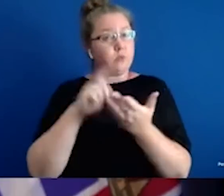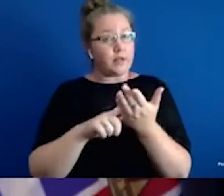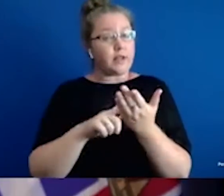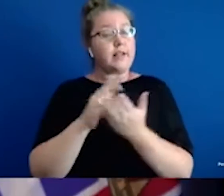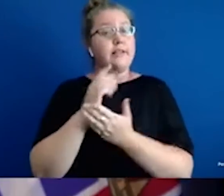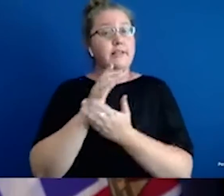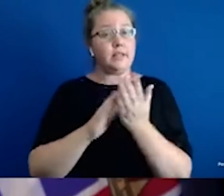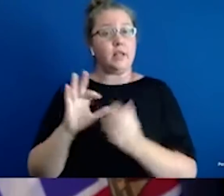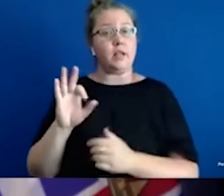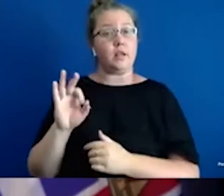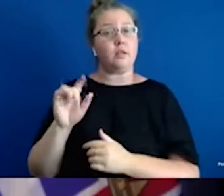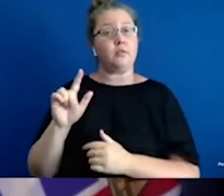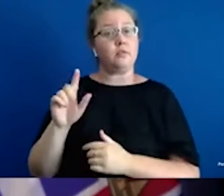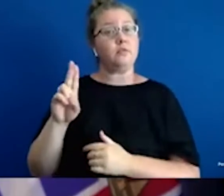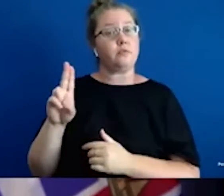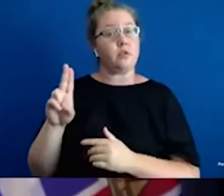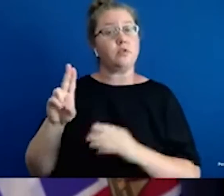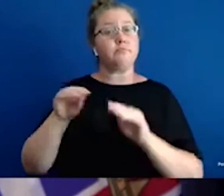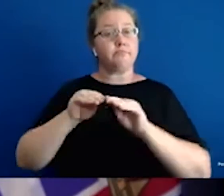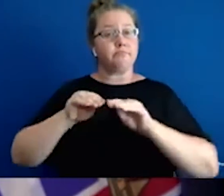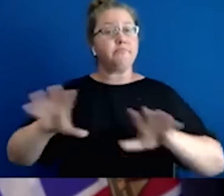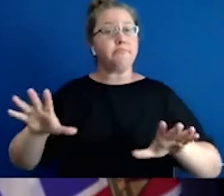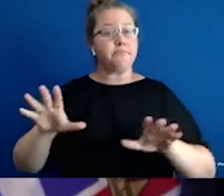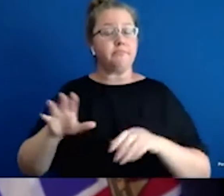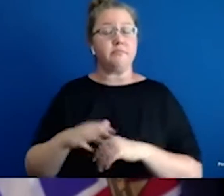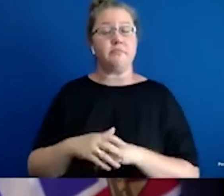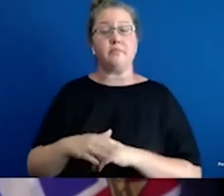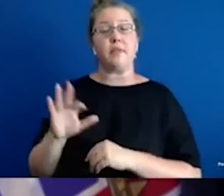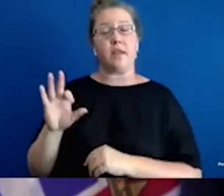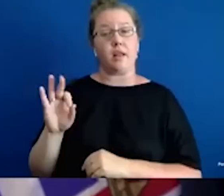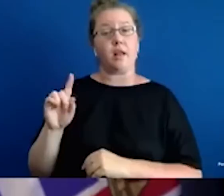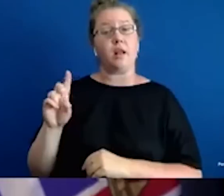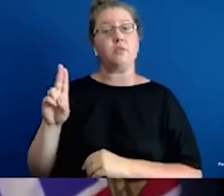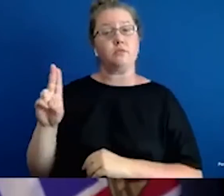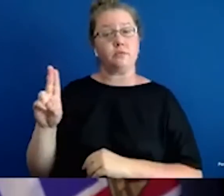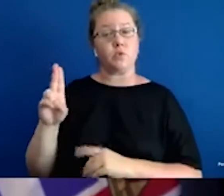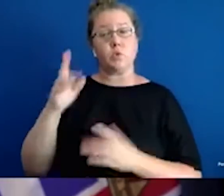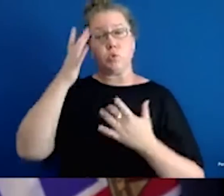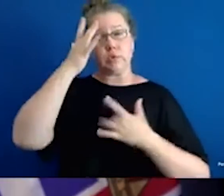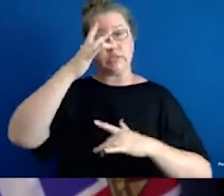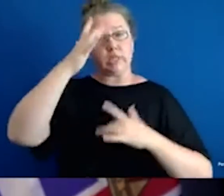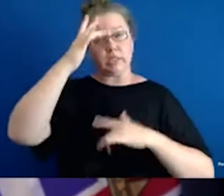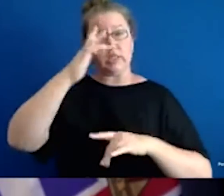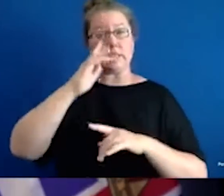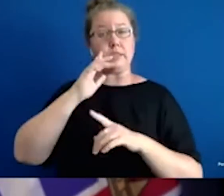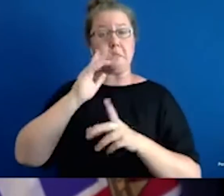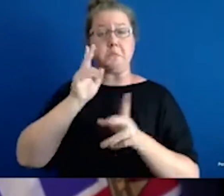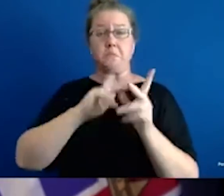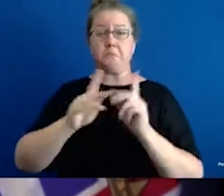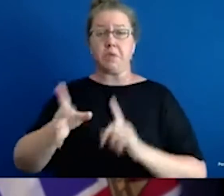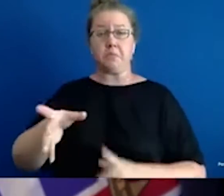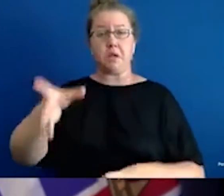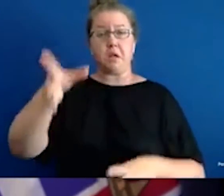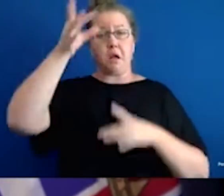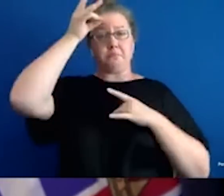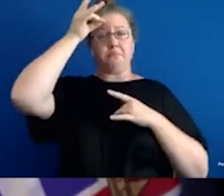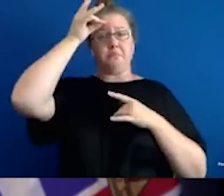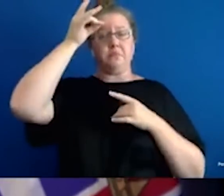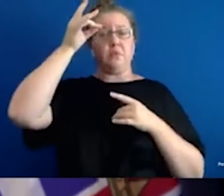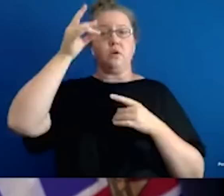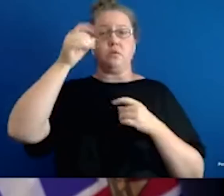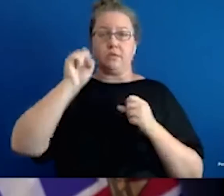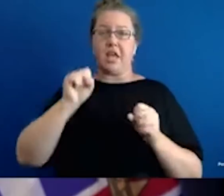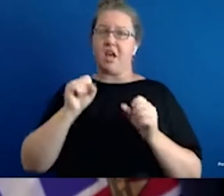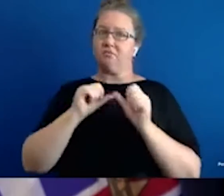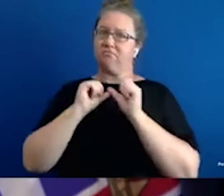influenza circulating at the beginning of this pandemic. And influenza also is a disease that can flatten people for quite a